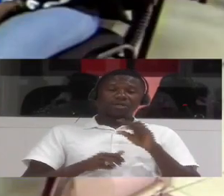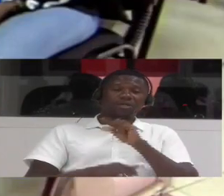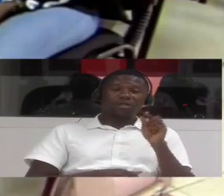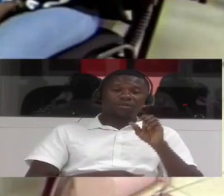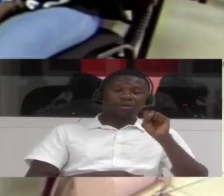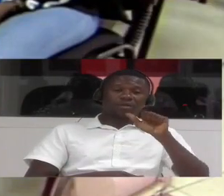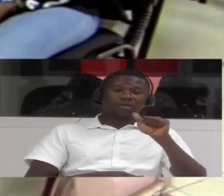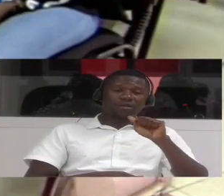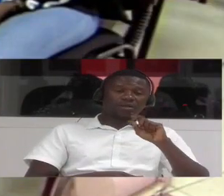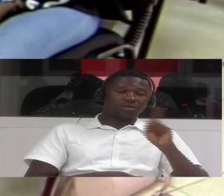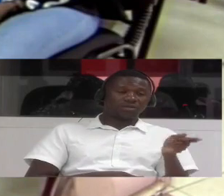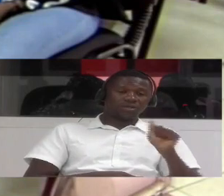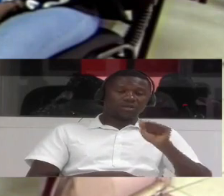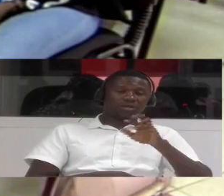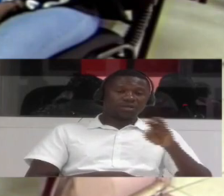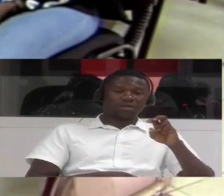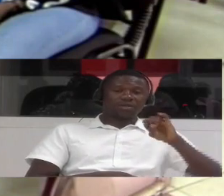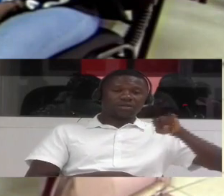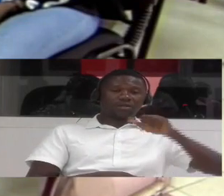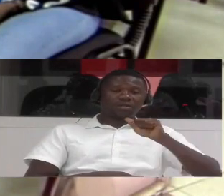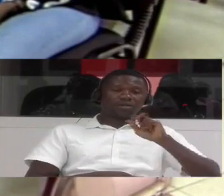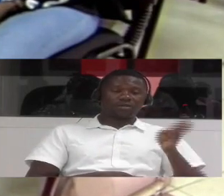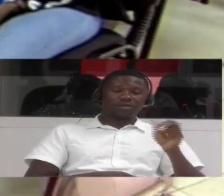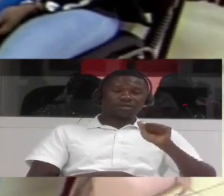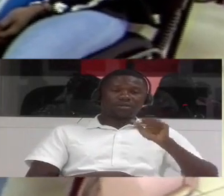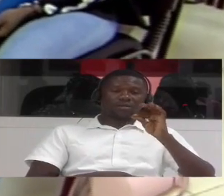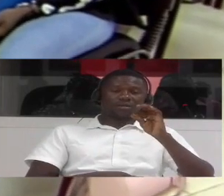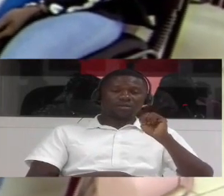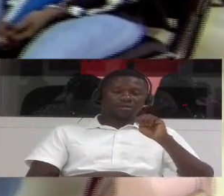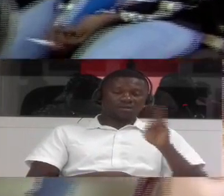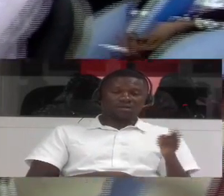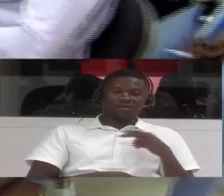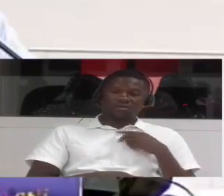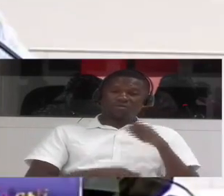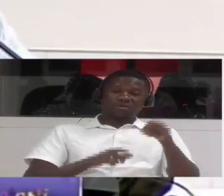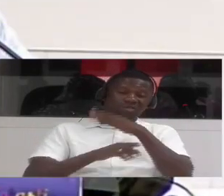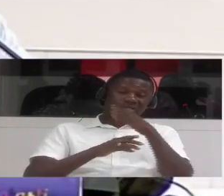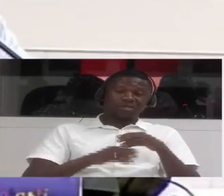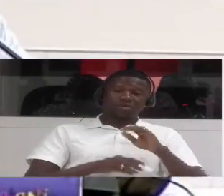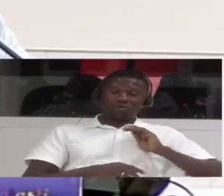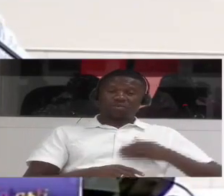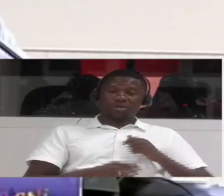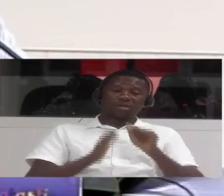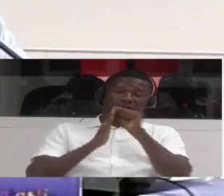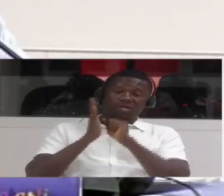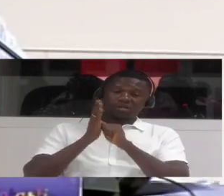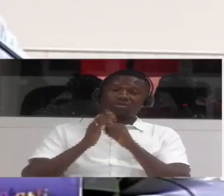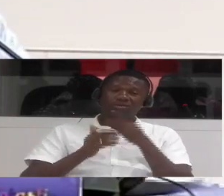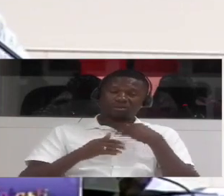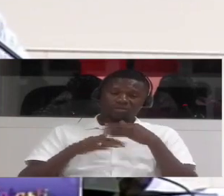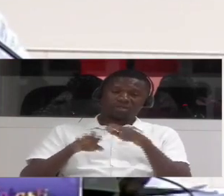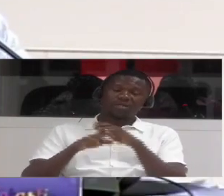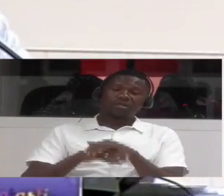to invoke the Women's Act for her to be released. And by the time we actually filed that, she